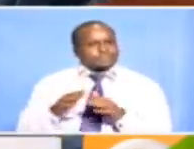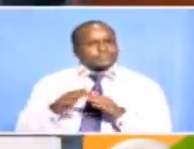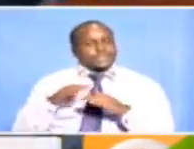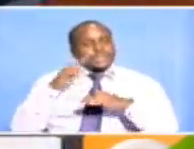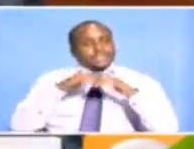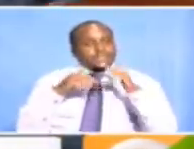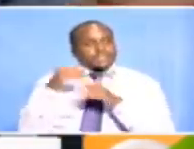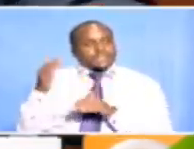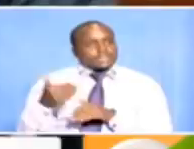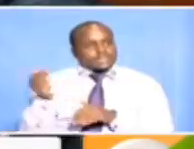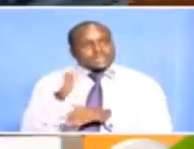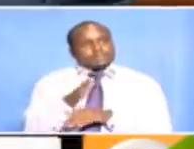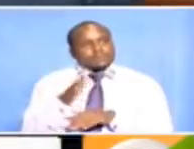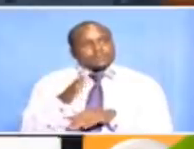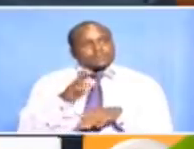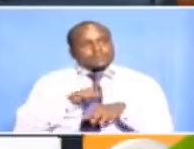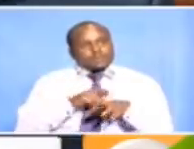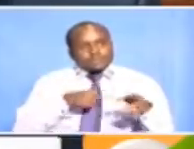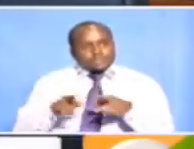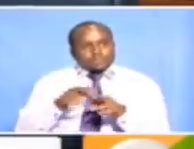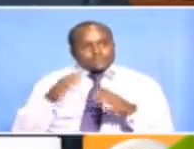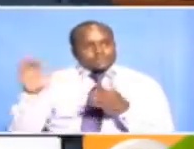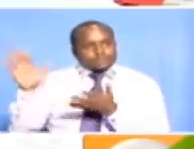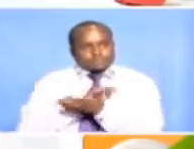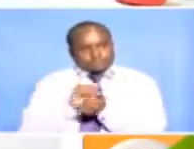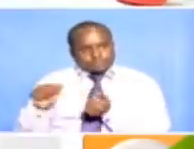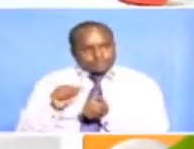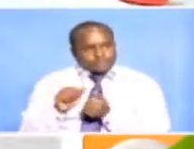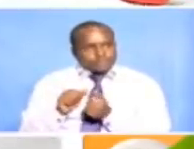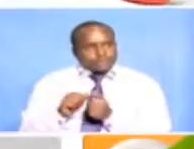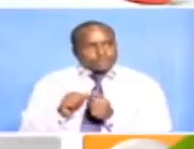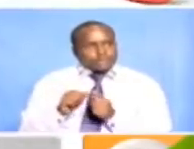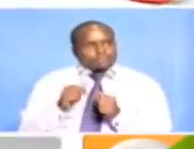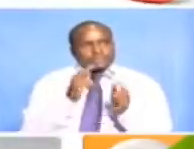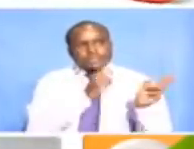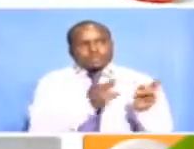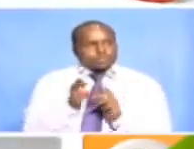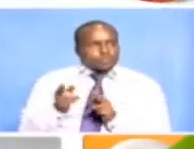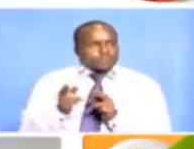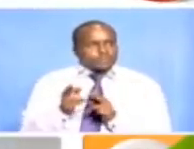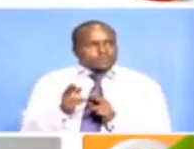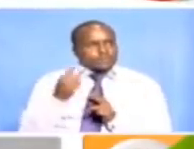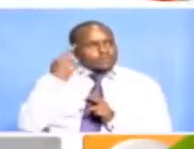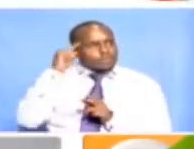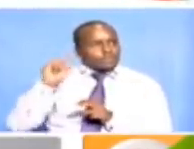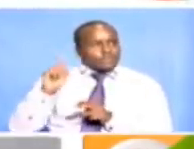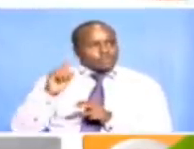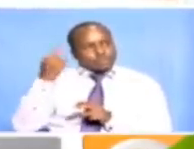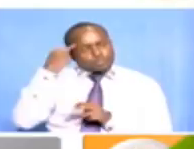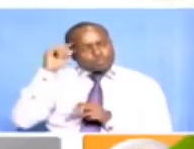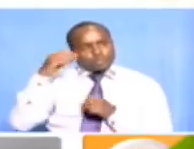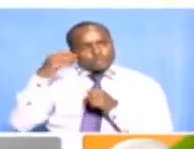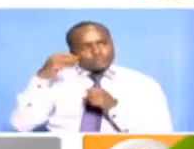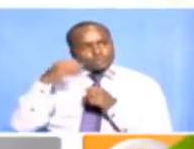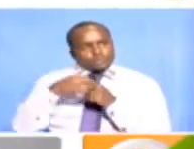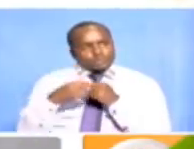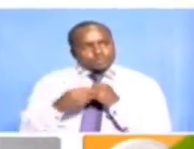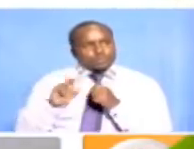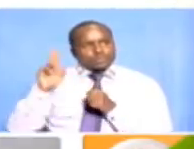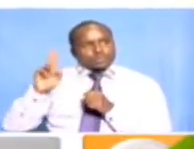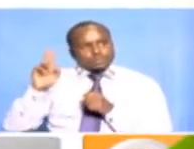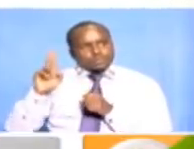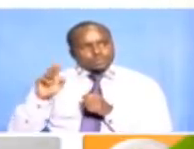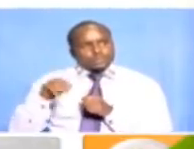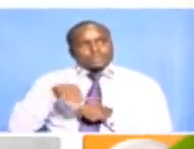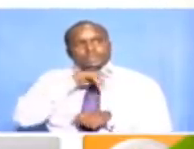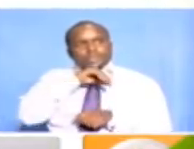the slums on rivers will go down. Okay, on rivers. But normal structures for Nairobians who voted for Sonko, Uhuru Kenyatta, Raila